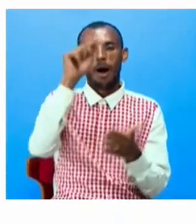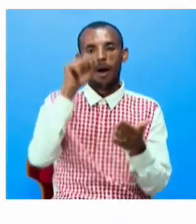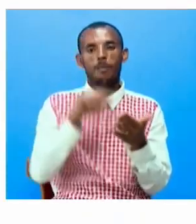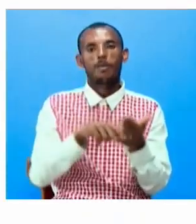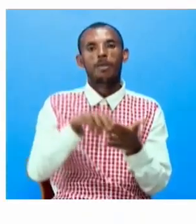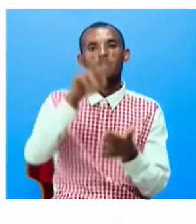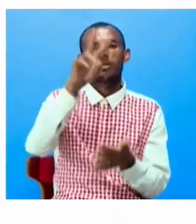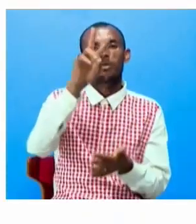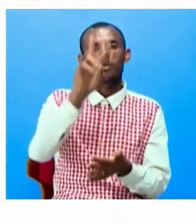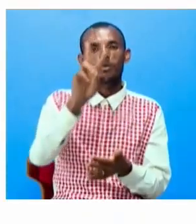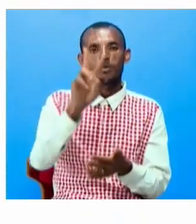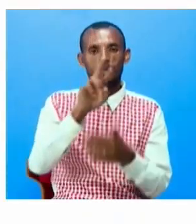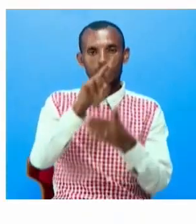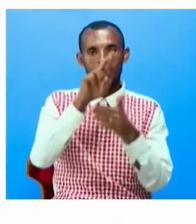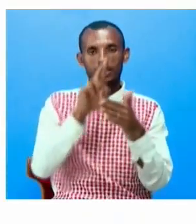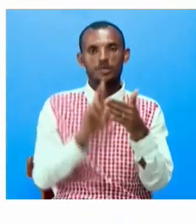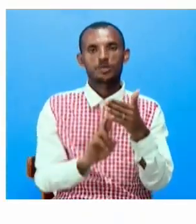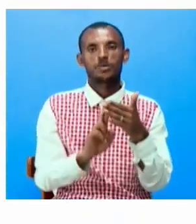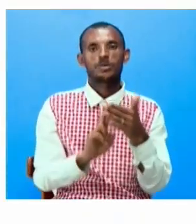1.2 ratio